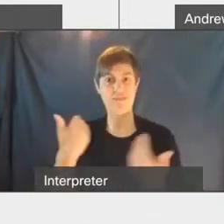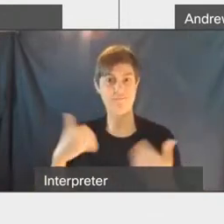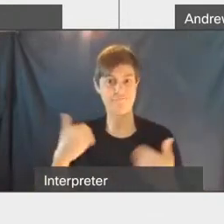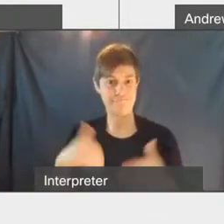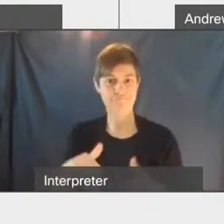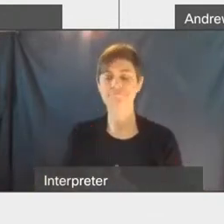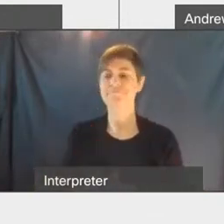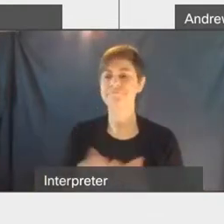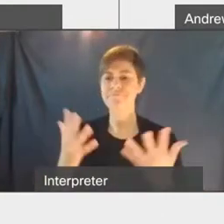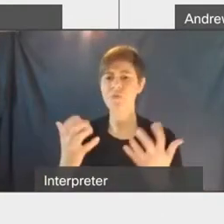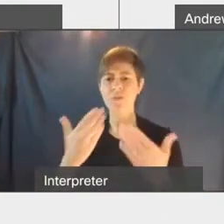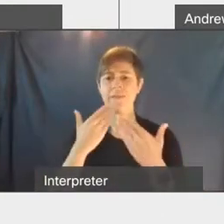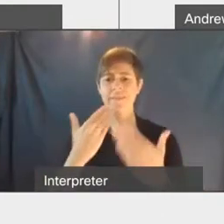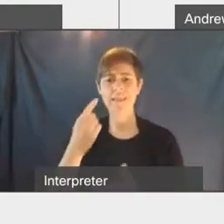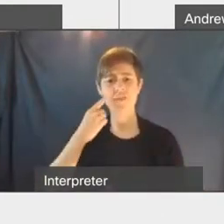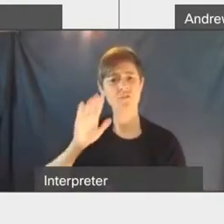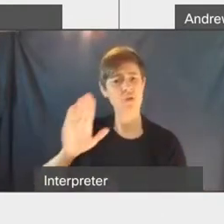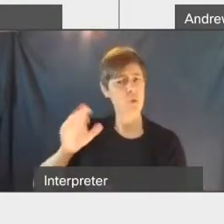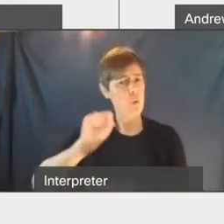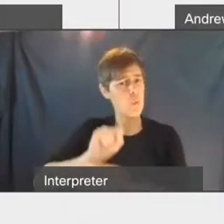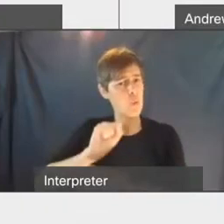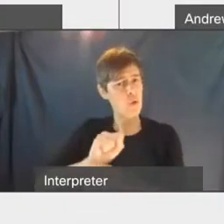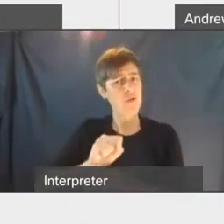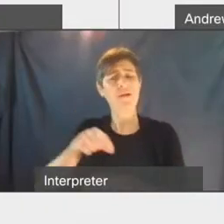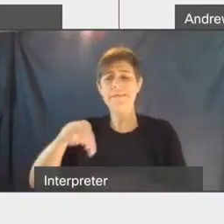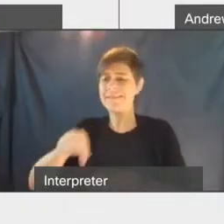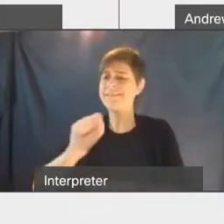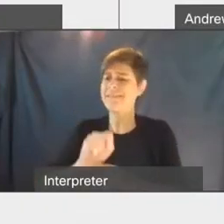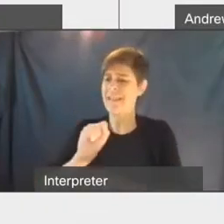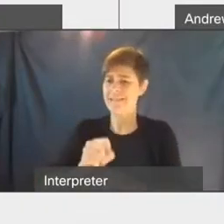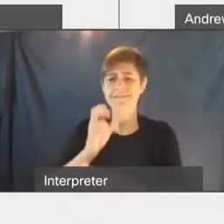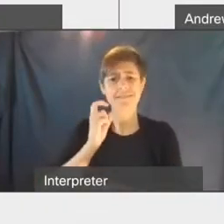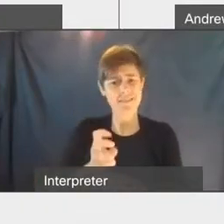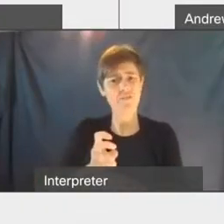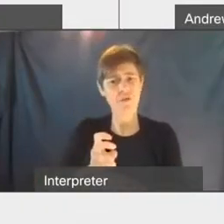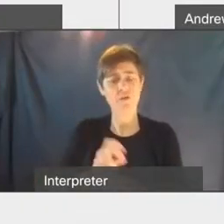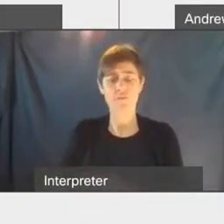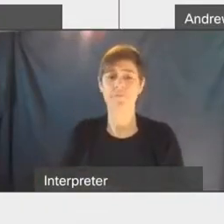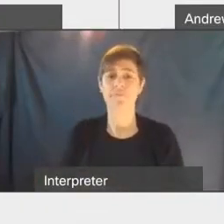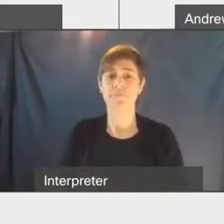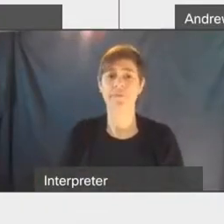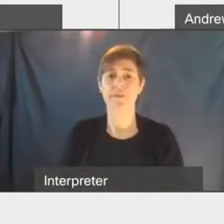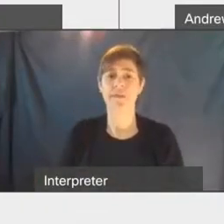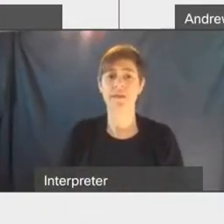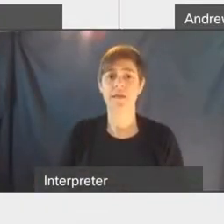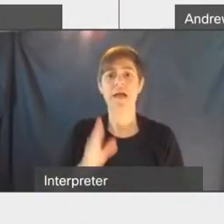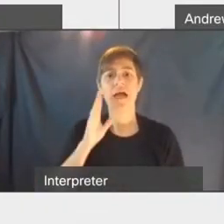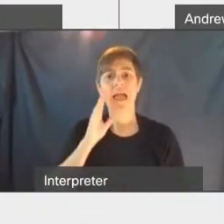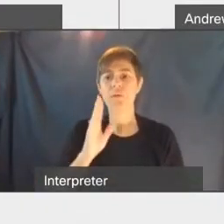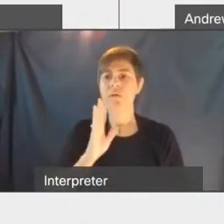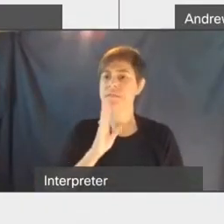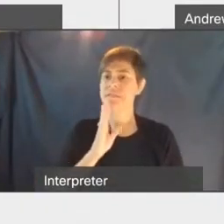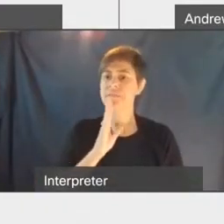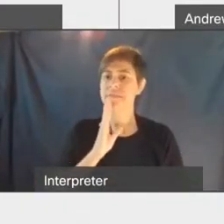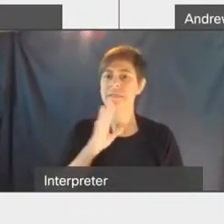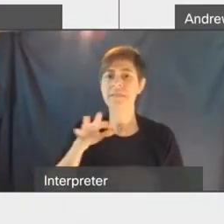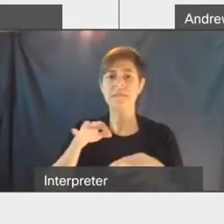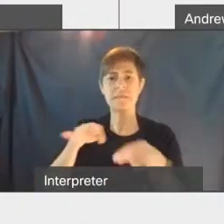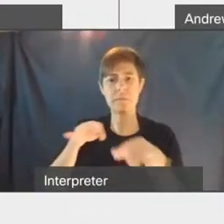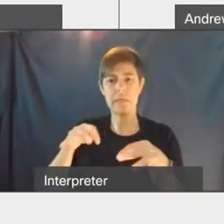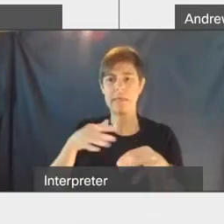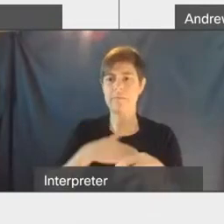thank all of you for your work on what is a difficult task. I'll be giving testimony only orally, highlighting my